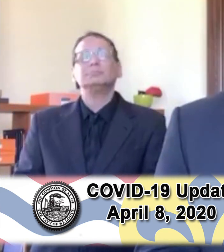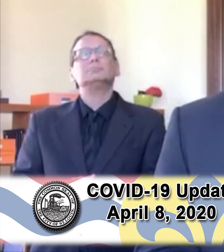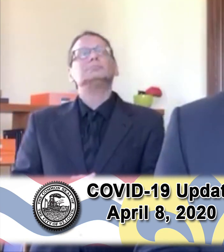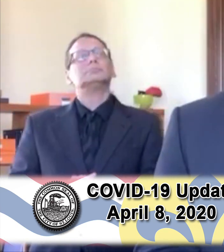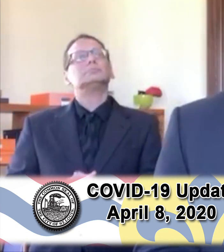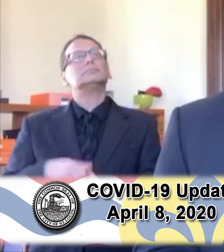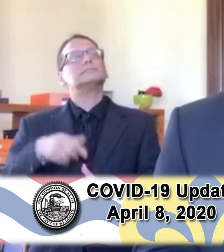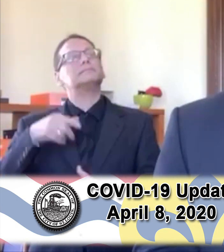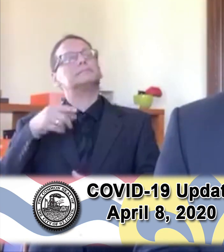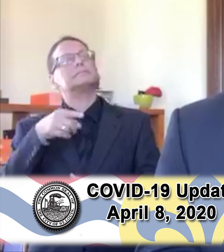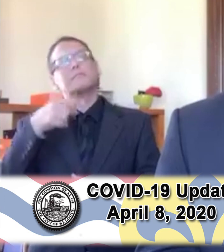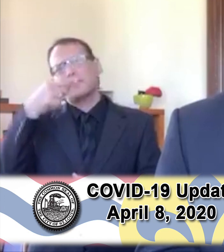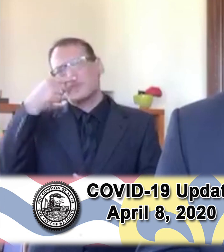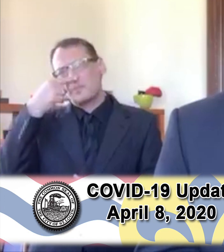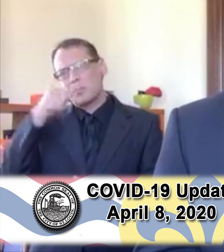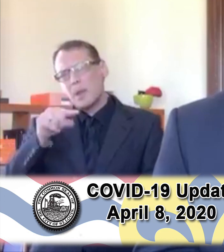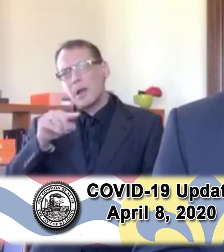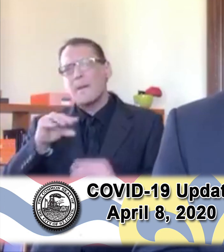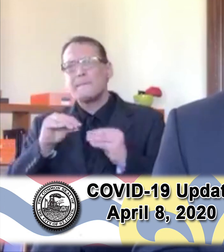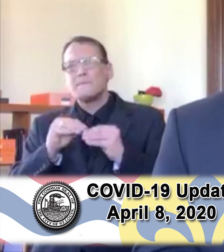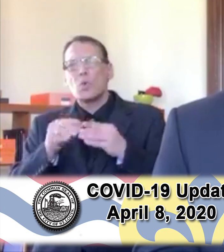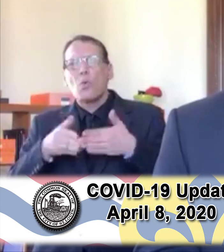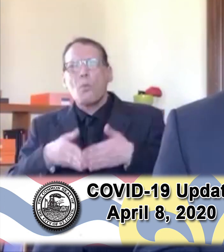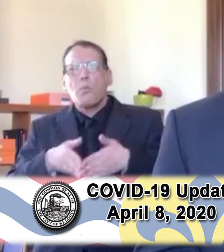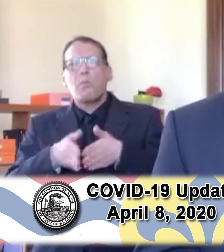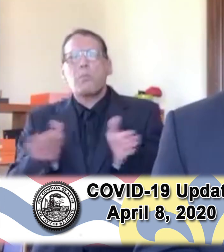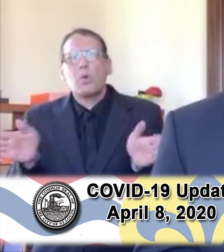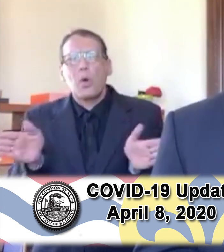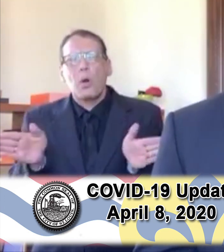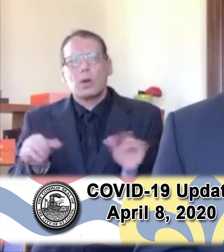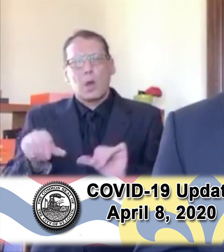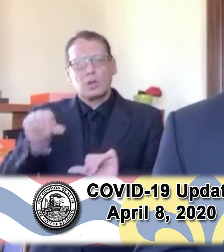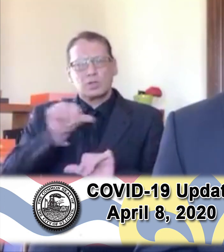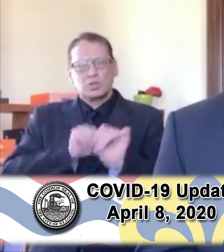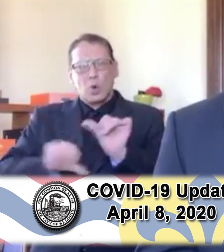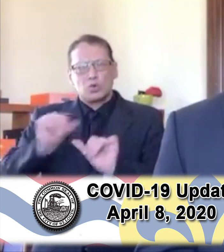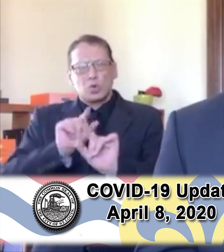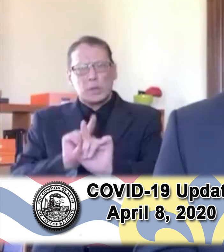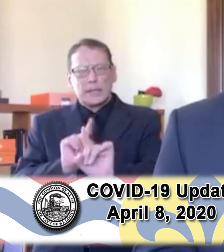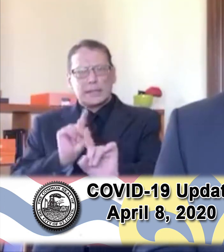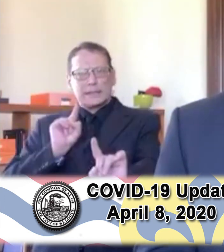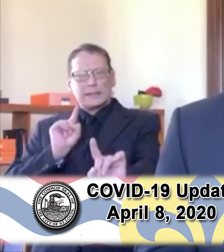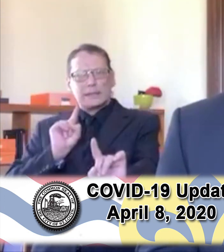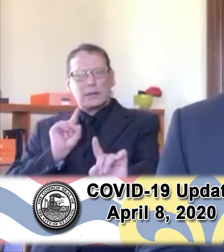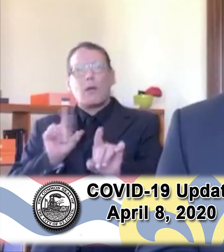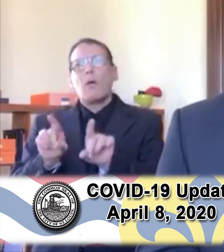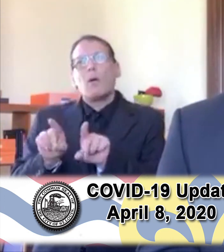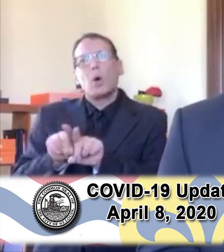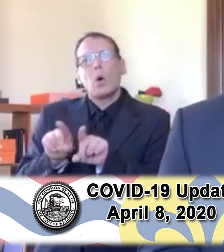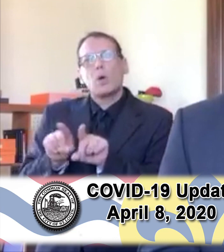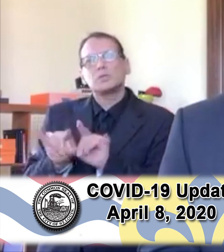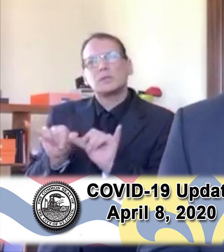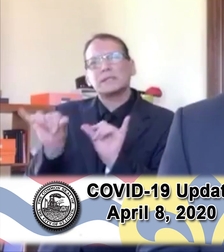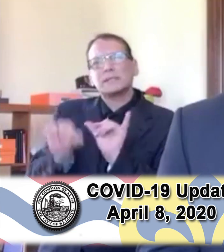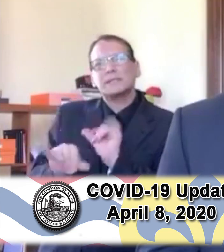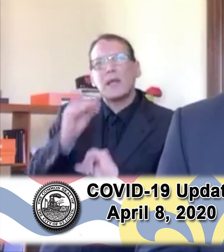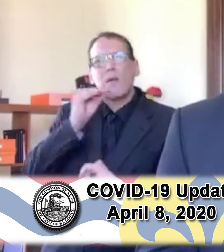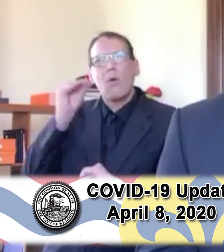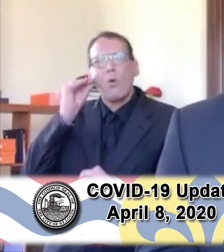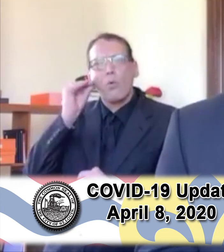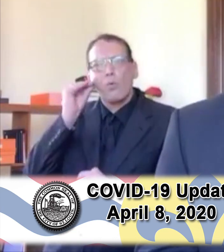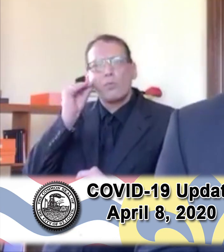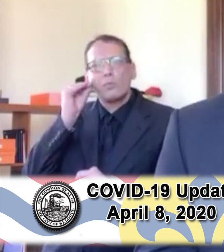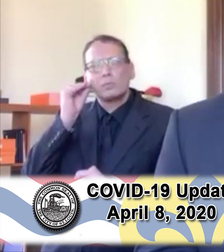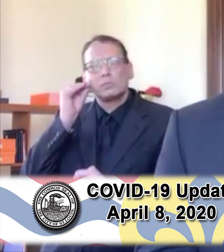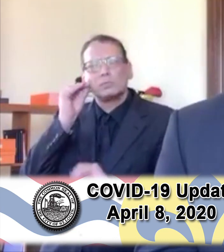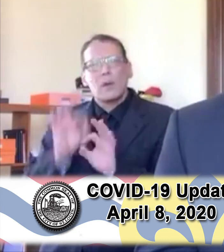can you speak kind of more broadly why both social distancing as well as this stay-at-home order is so important